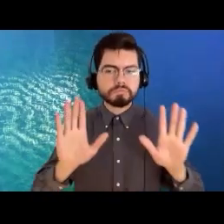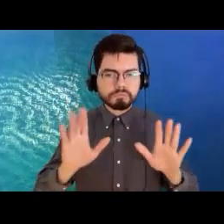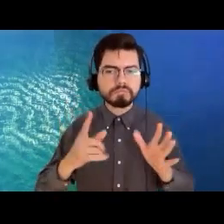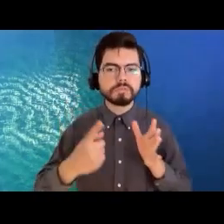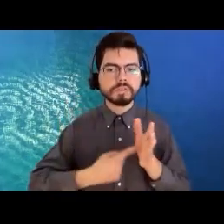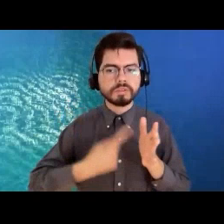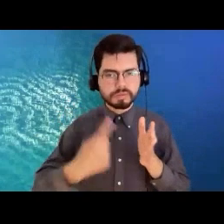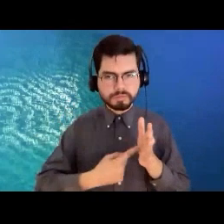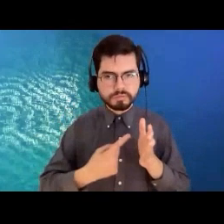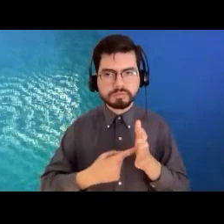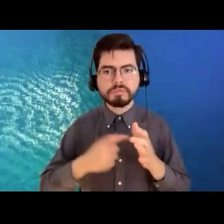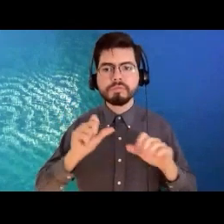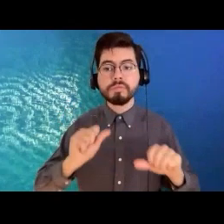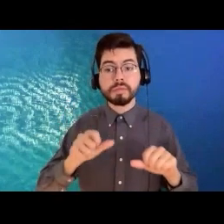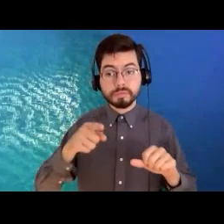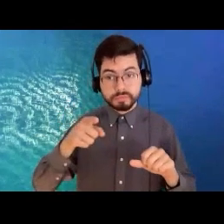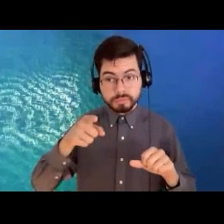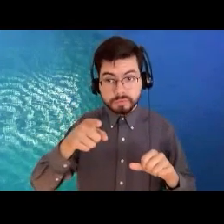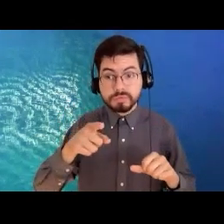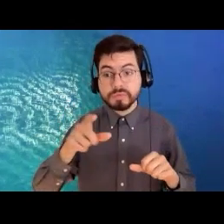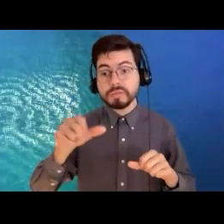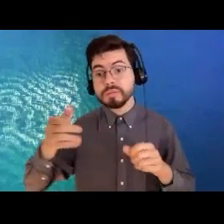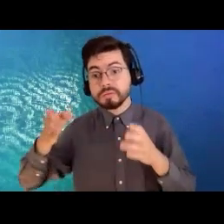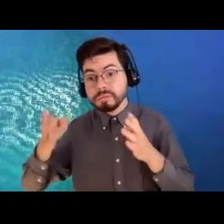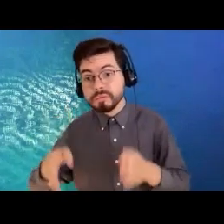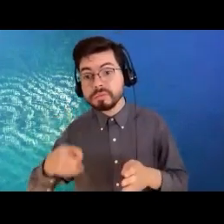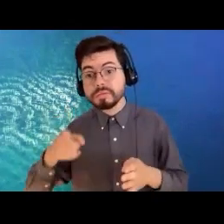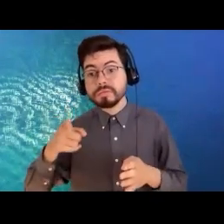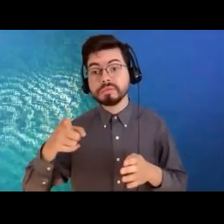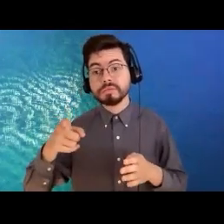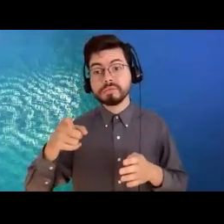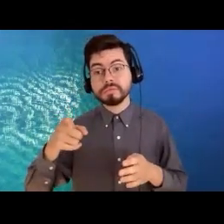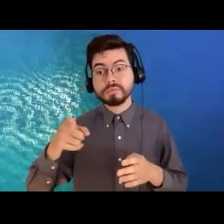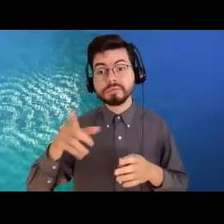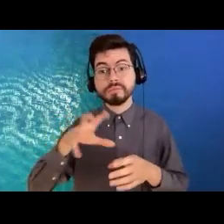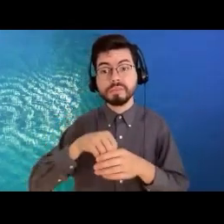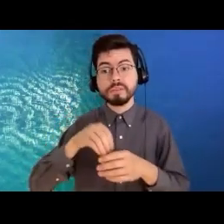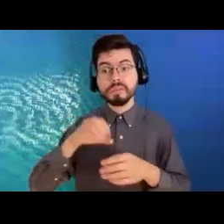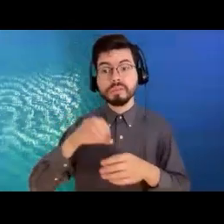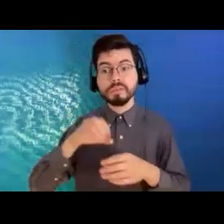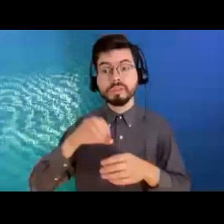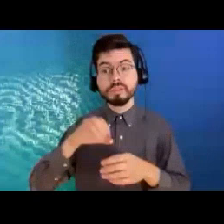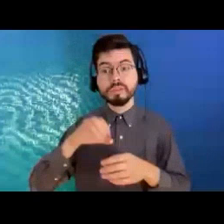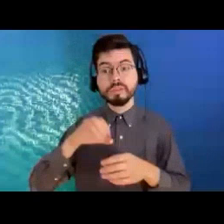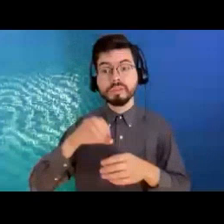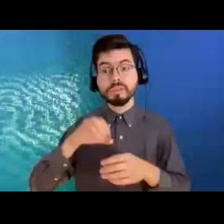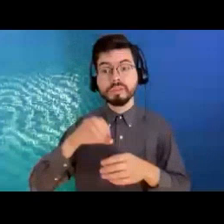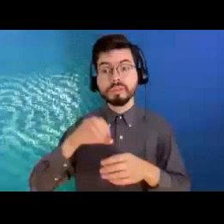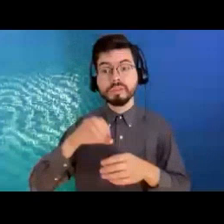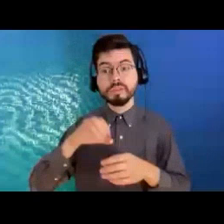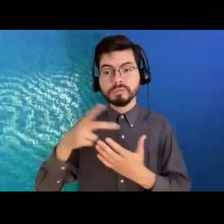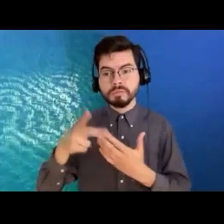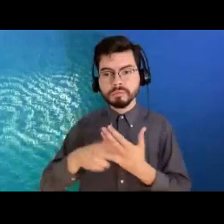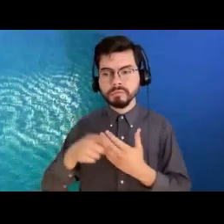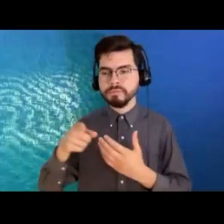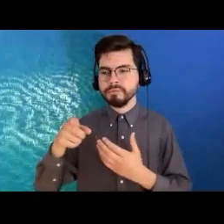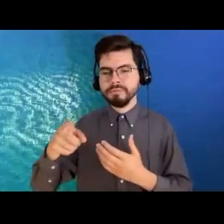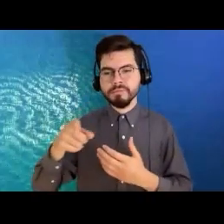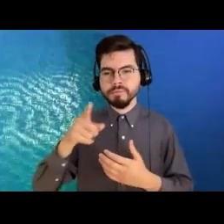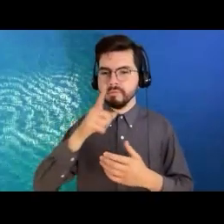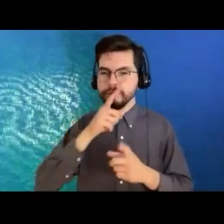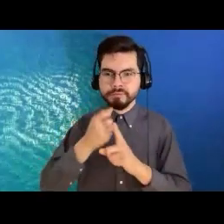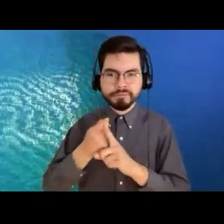you or maybe you saw somebody else operating within our concessions program doing something they shouldn't have been doing, because it's going